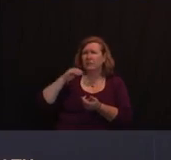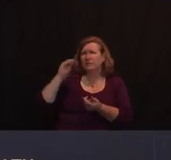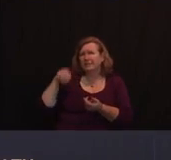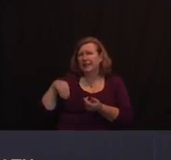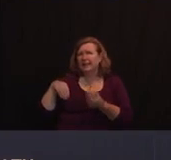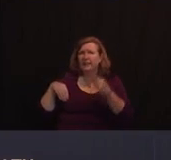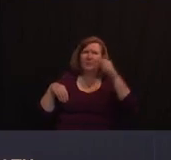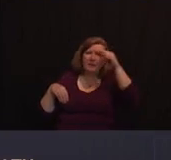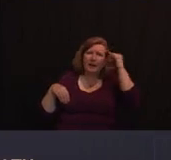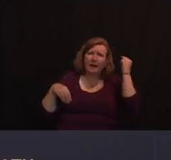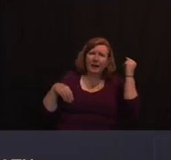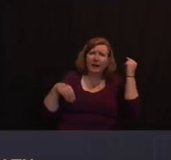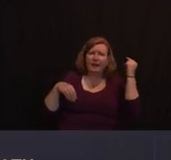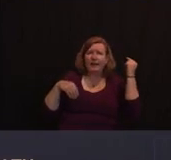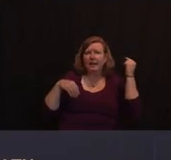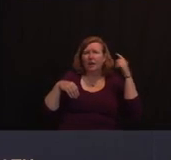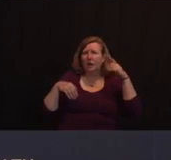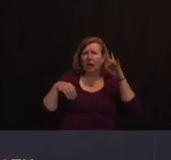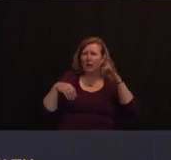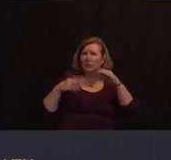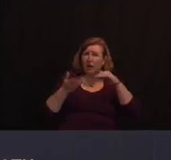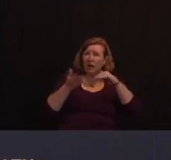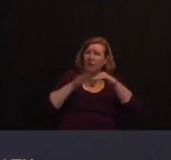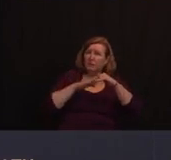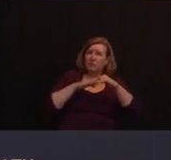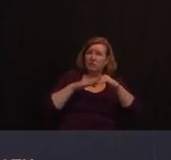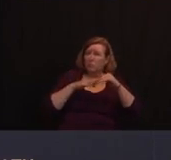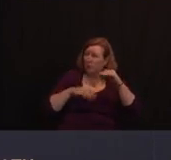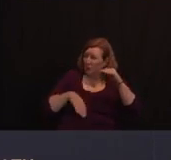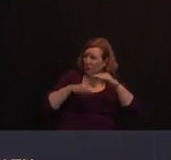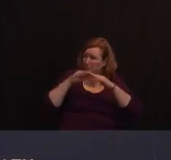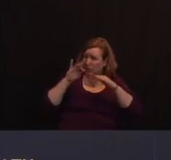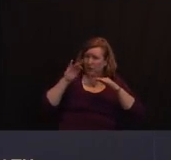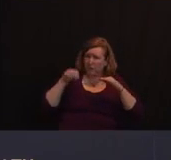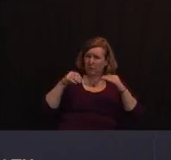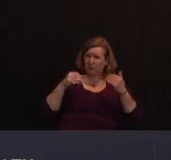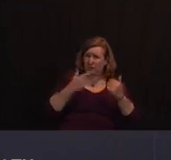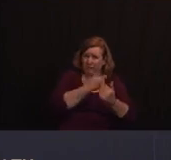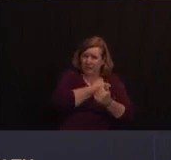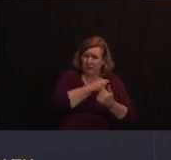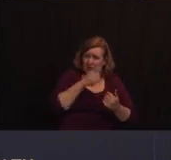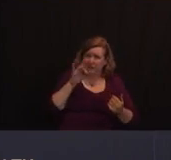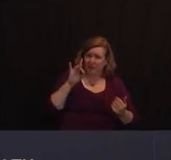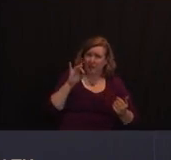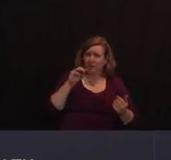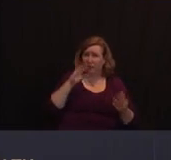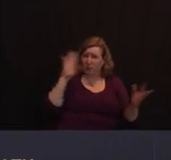8%. We're up to 8% now have been vaccinated. Is that 8% of the total